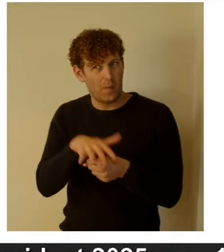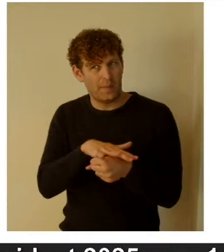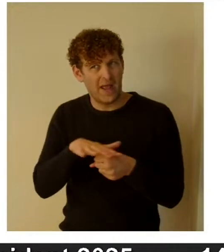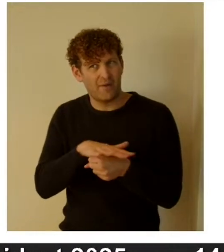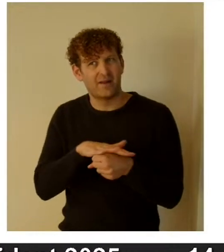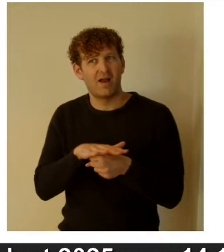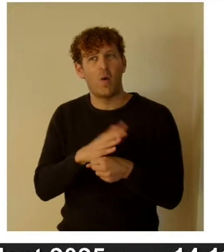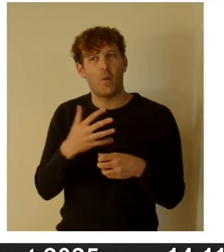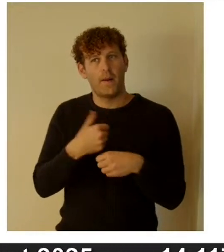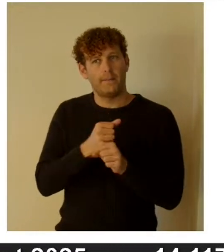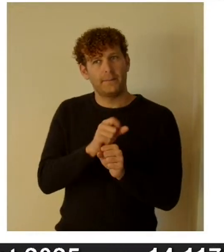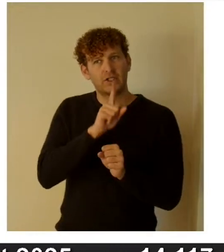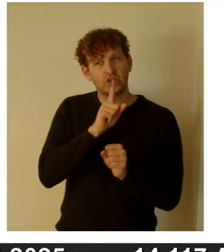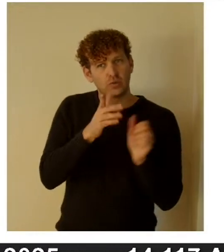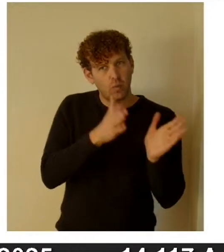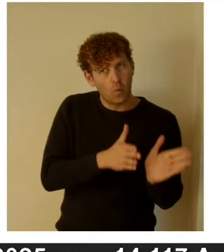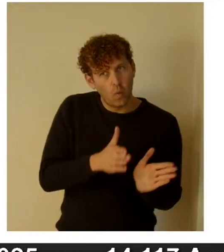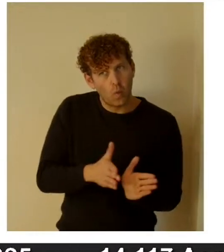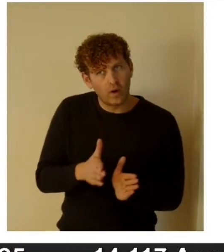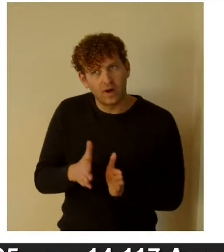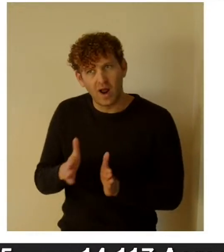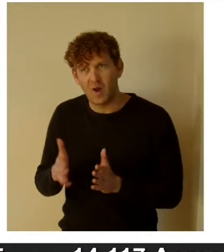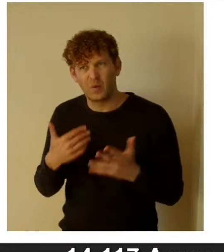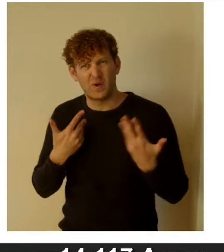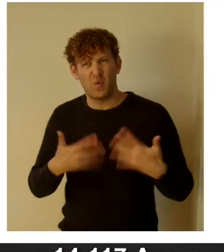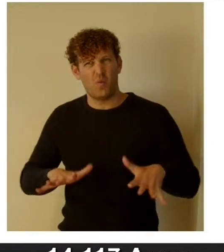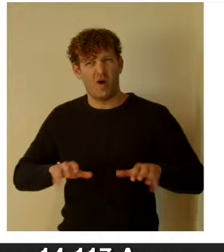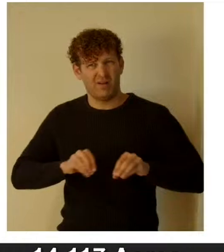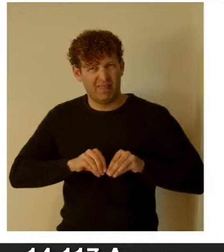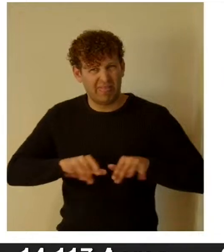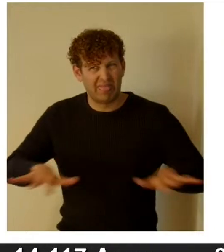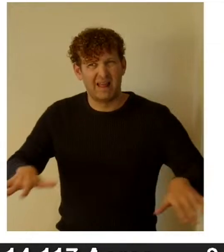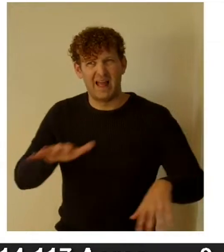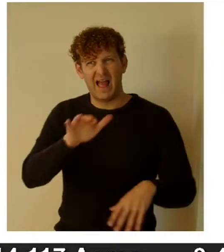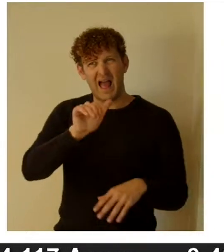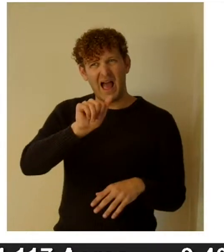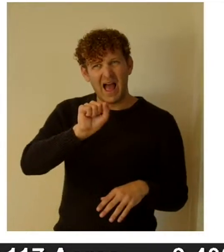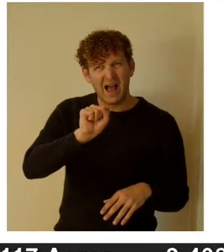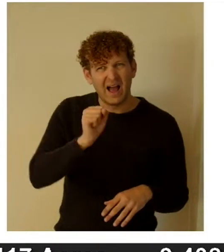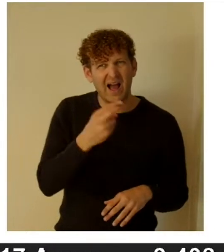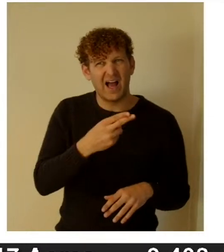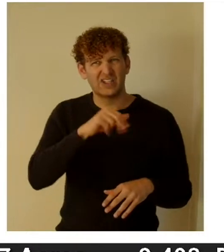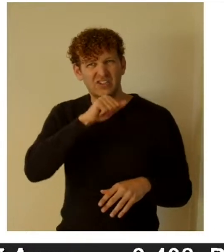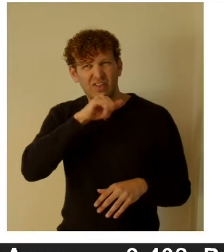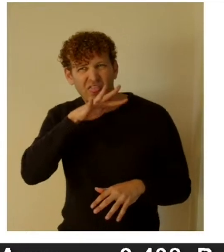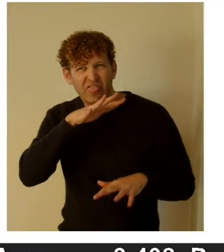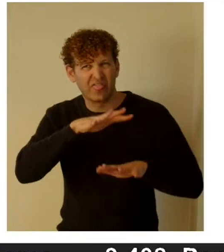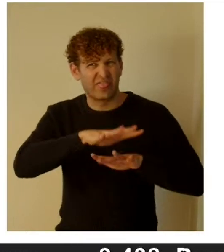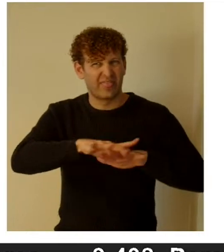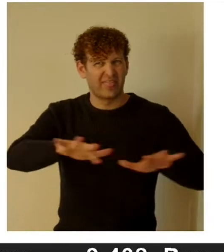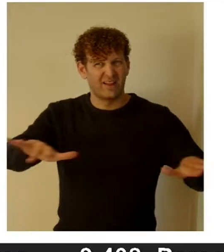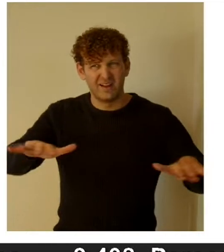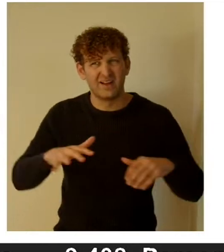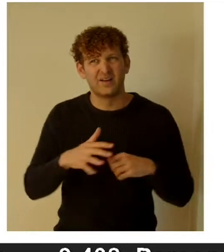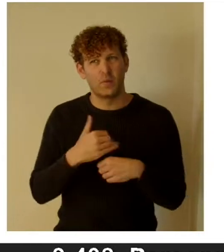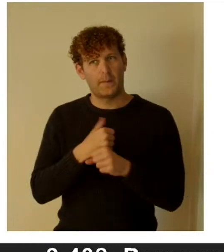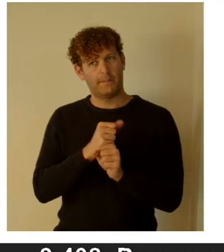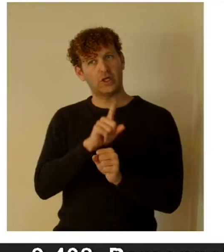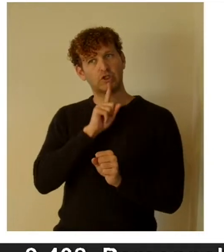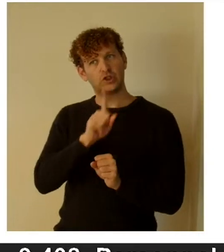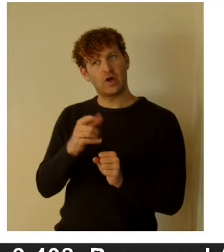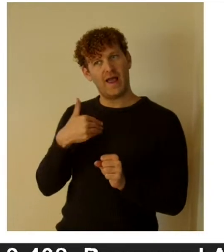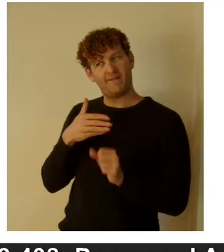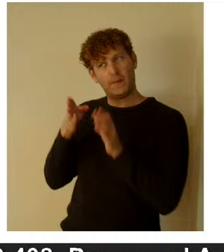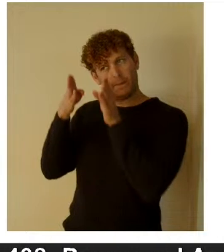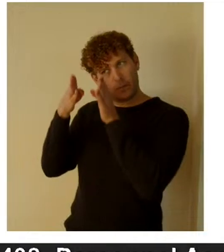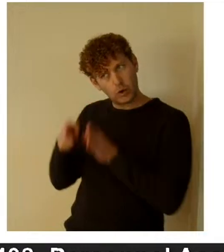the sites and we're not throwing ash in the air. So again, we'll have contractors that are contracted and certified to remove such materials, and we will remove